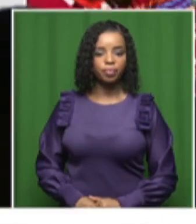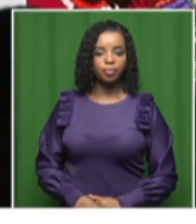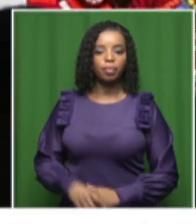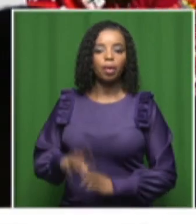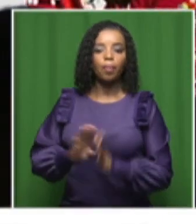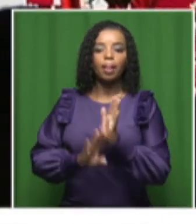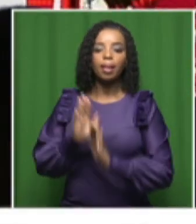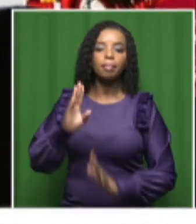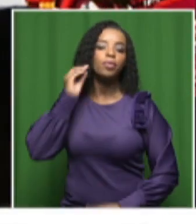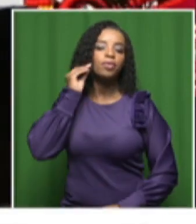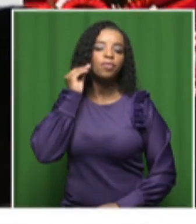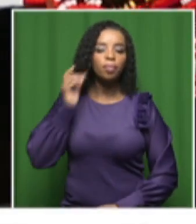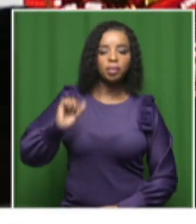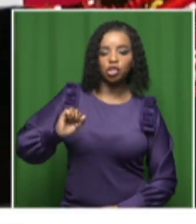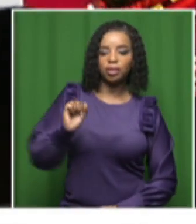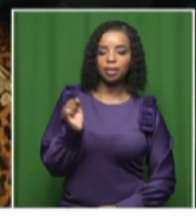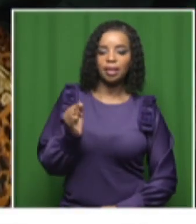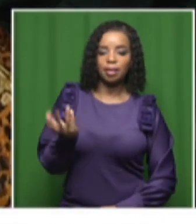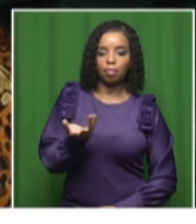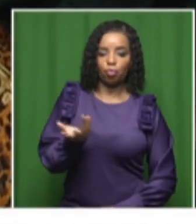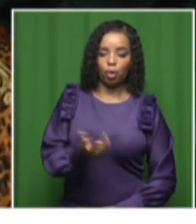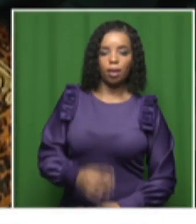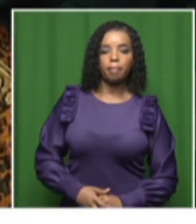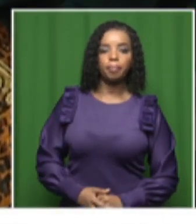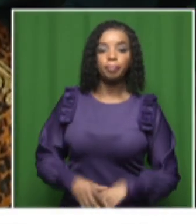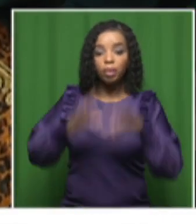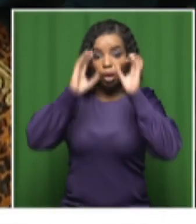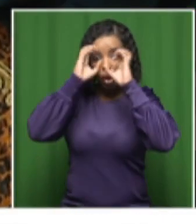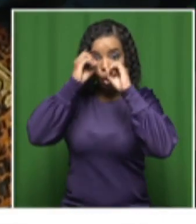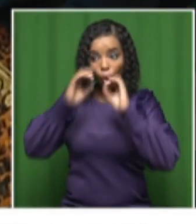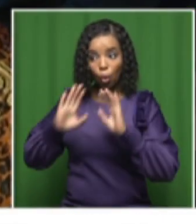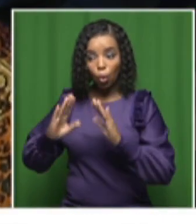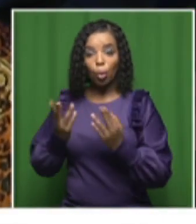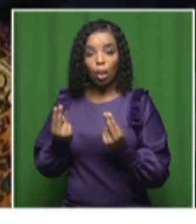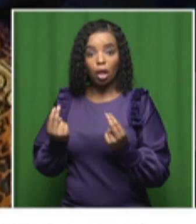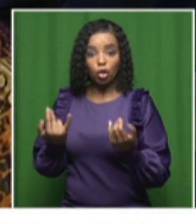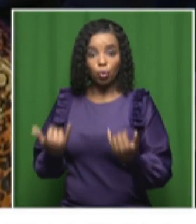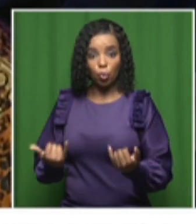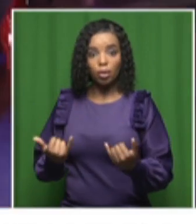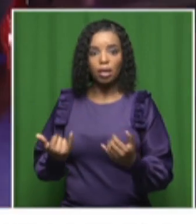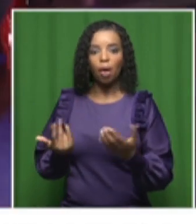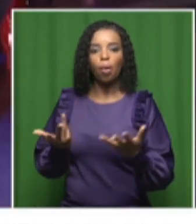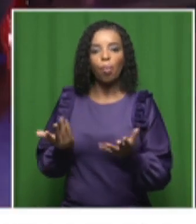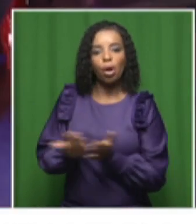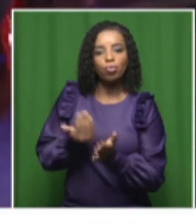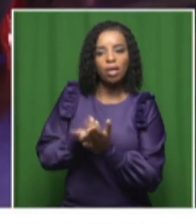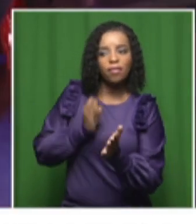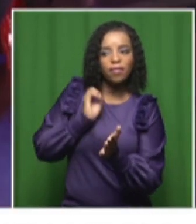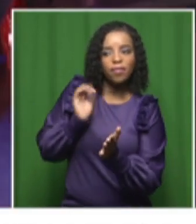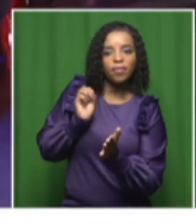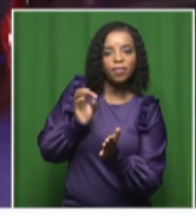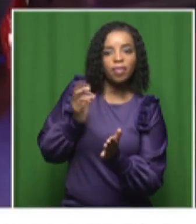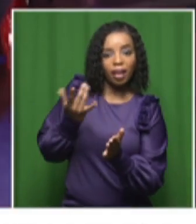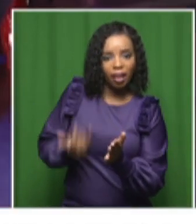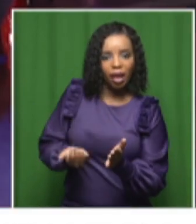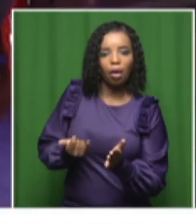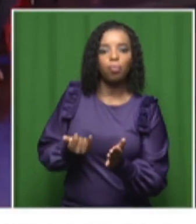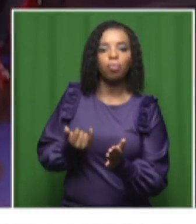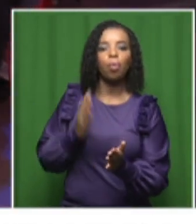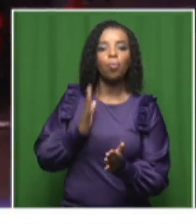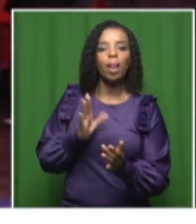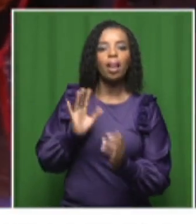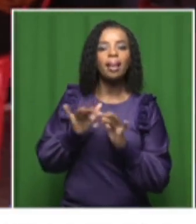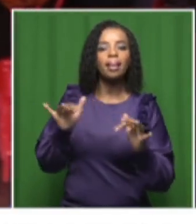According to Google, the new cloud region will, among other things, help users across Africa to choose where they would like to